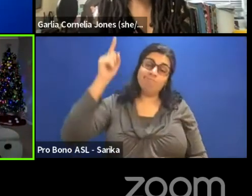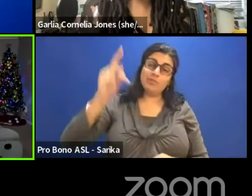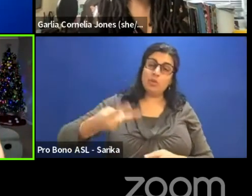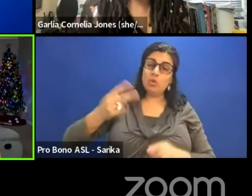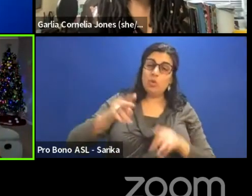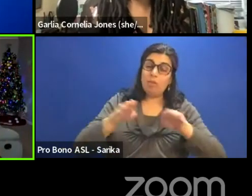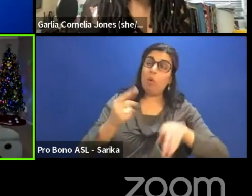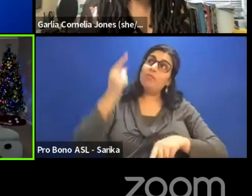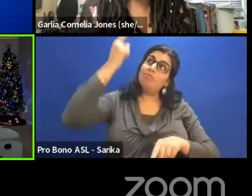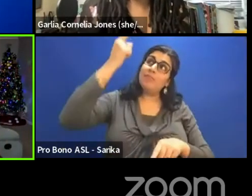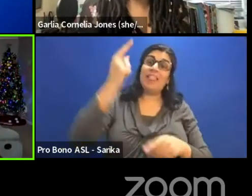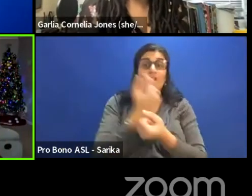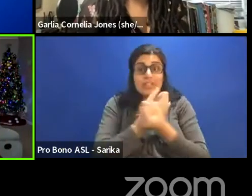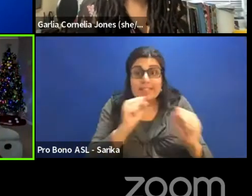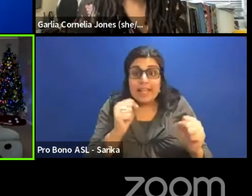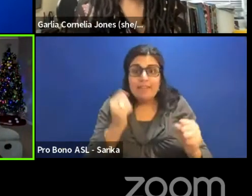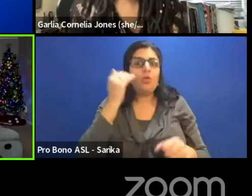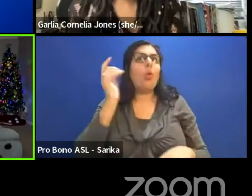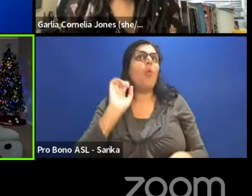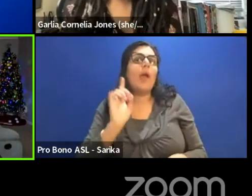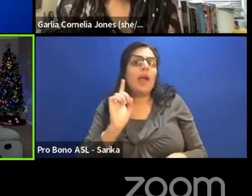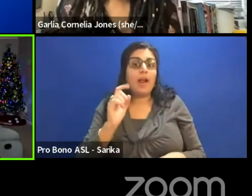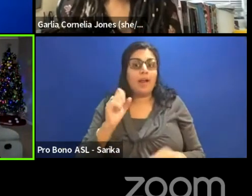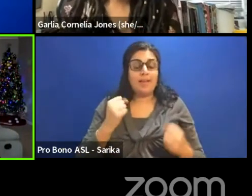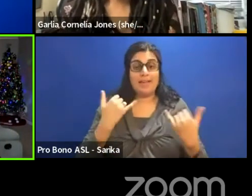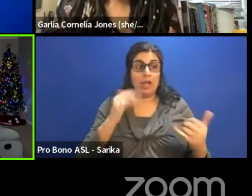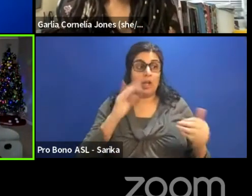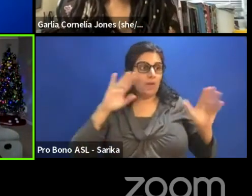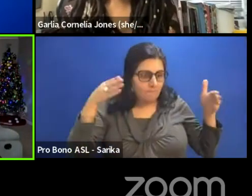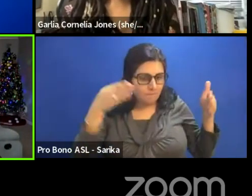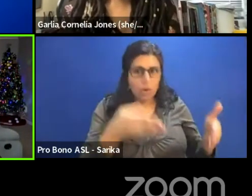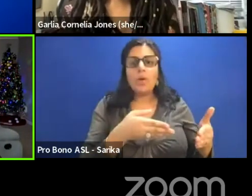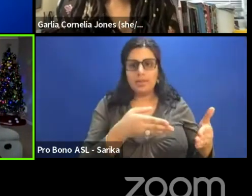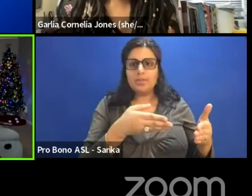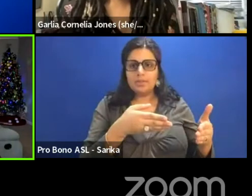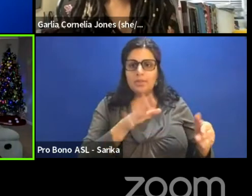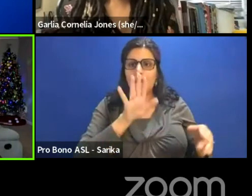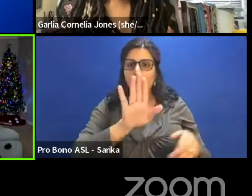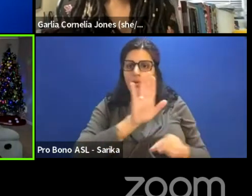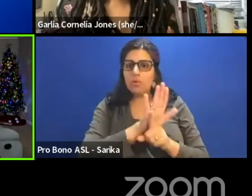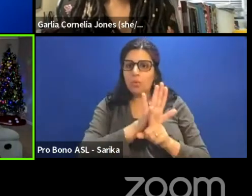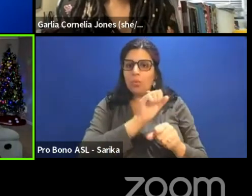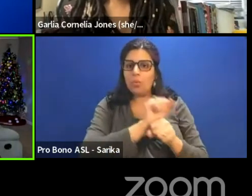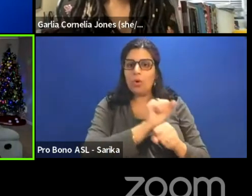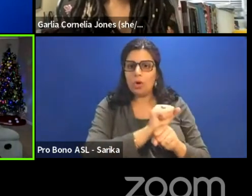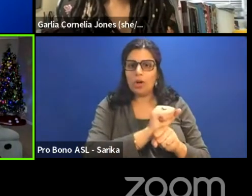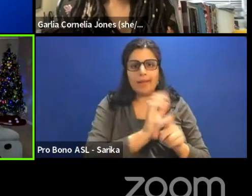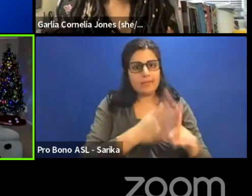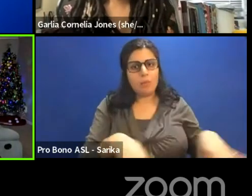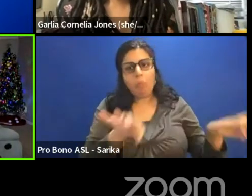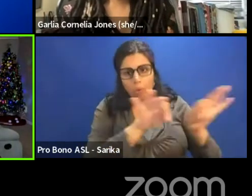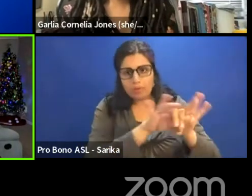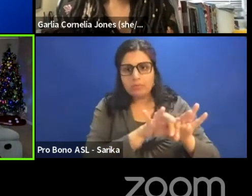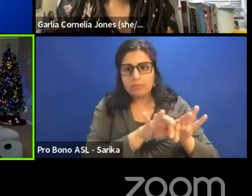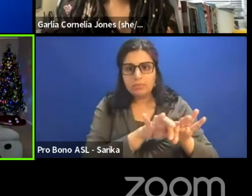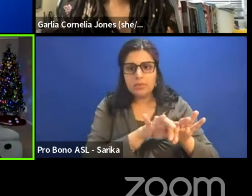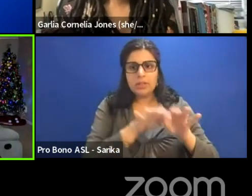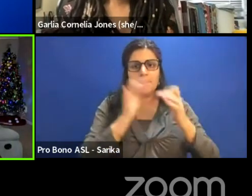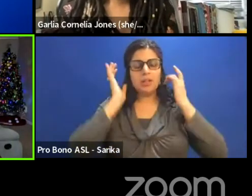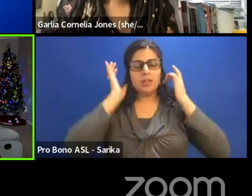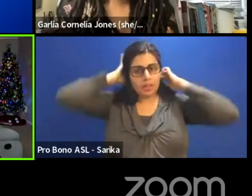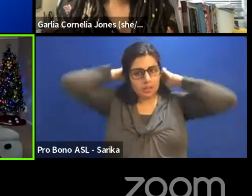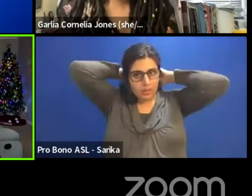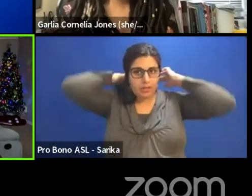environment and you know where they are and you can now focus on what you're trying to do is like important for us